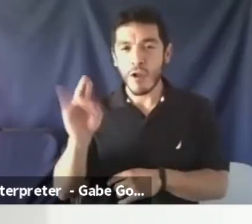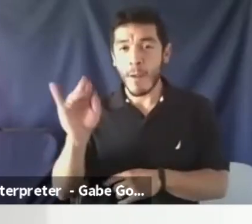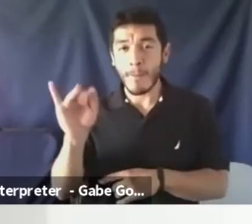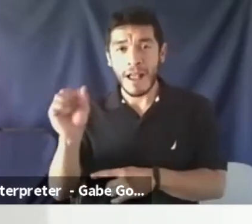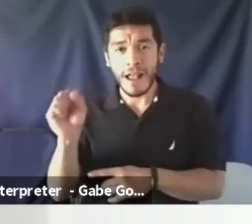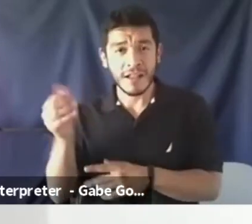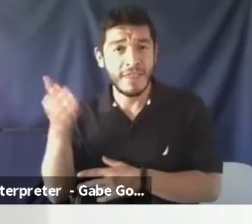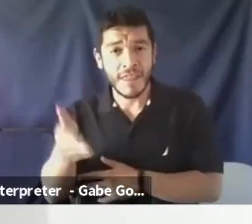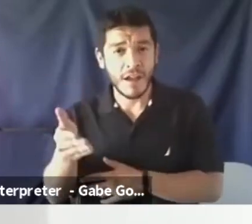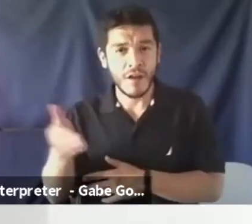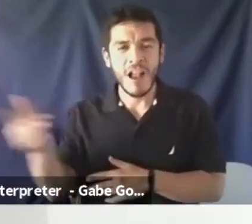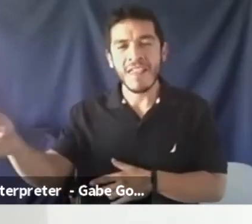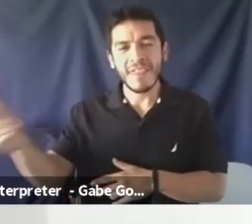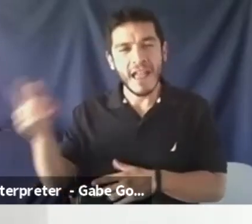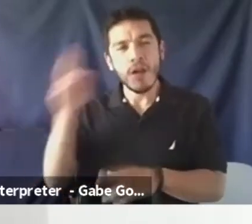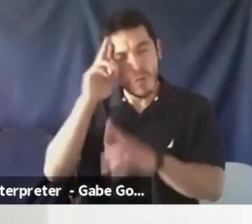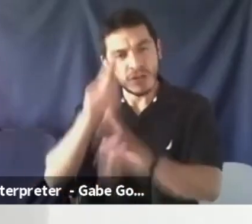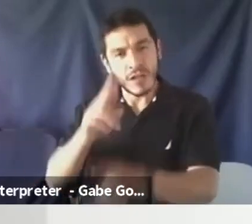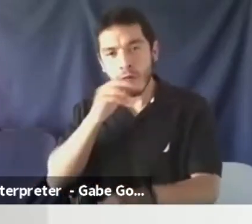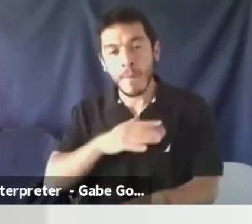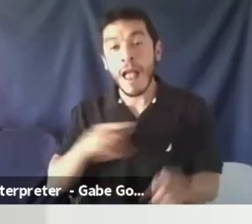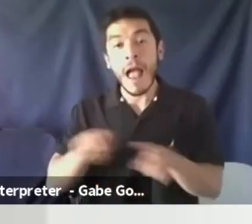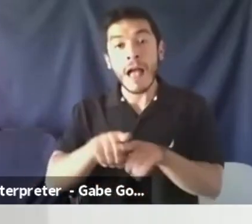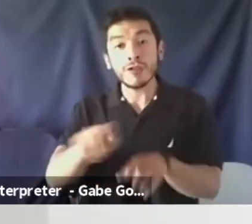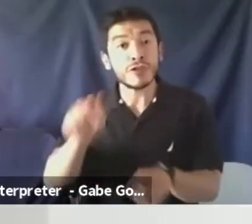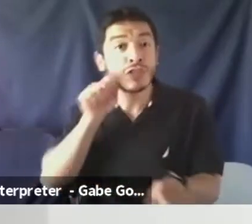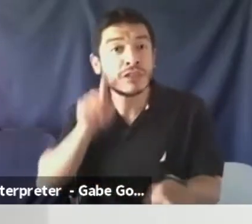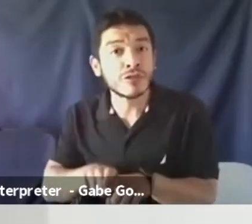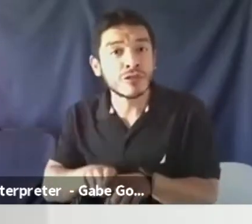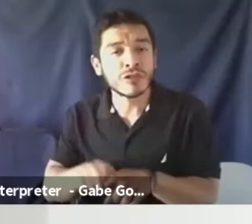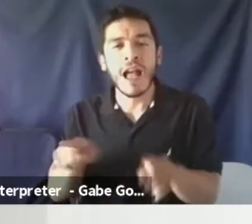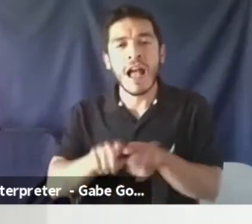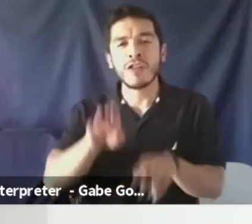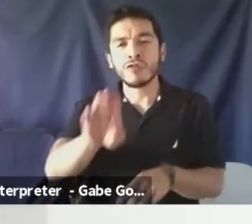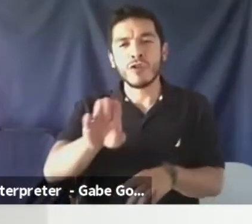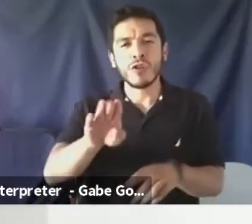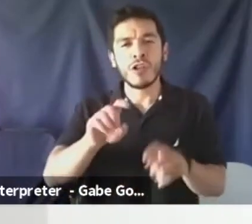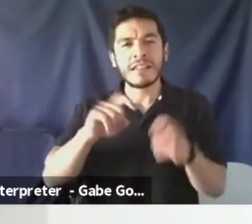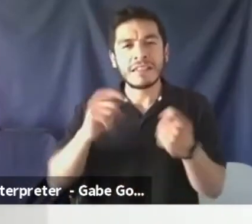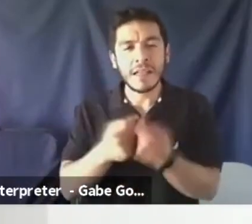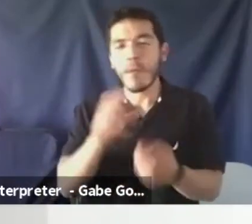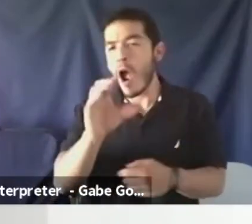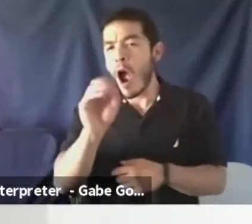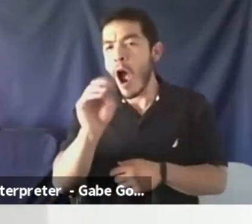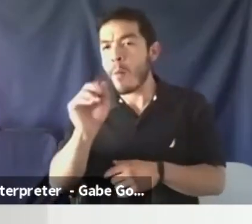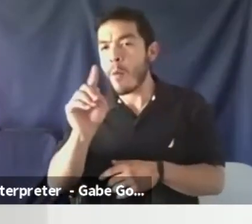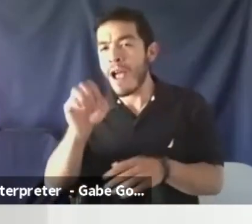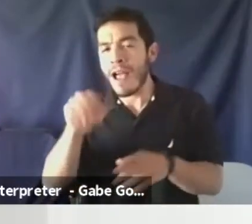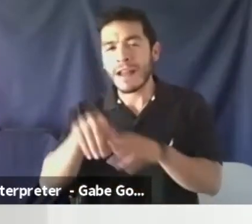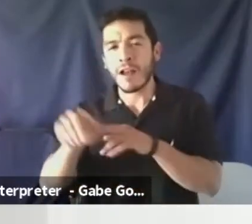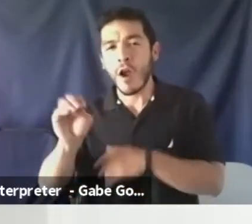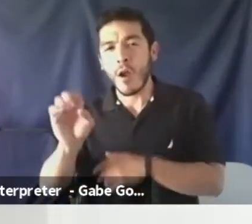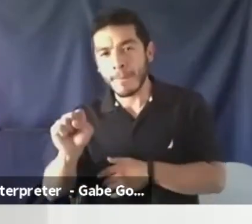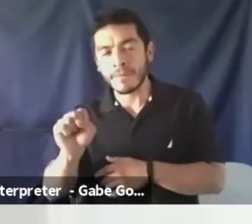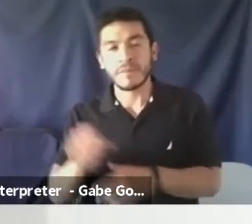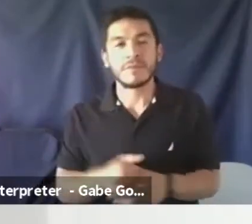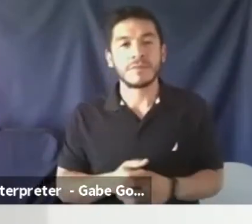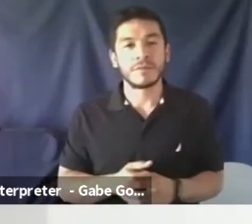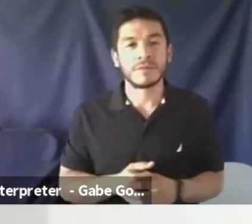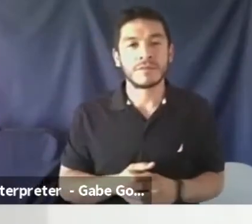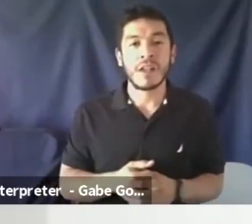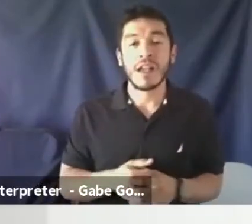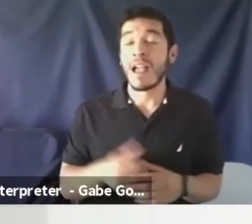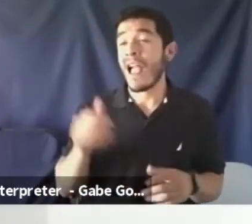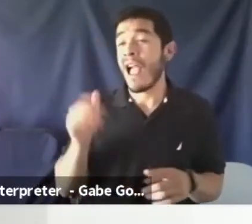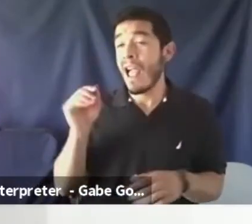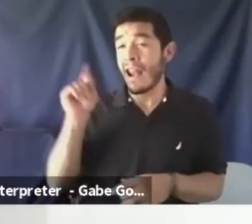to respect the women as your sister, as your comrade in arms, not just your comrade, as they say in the movie. And at the Chicago